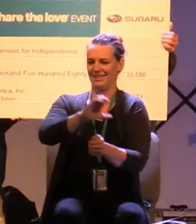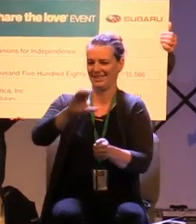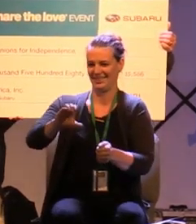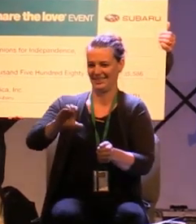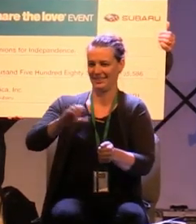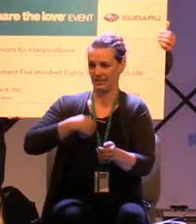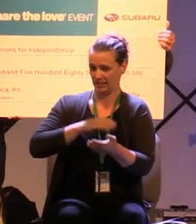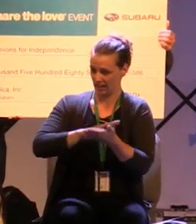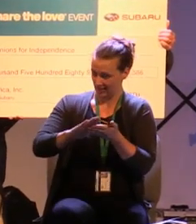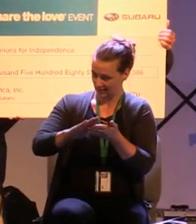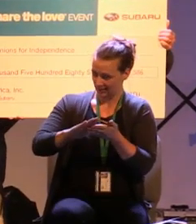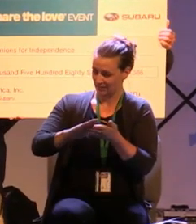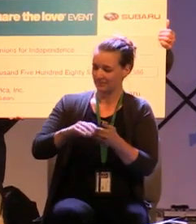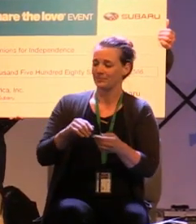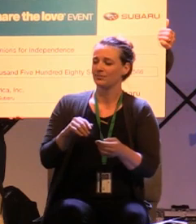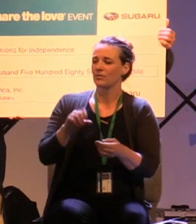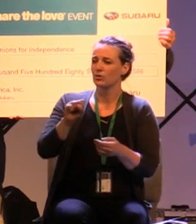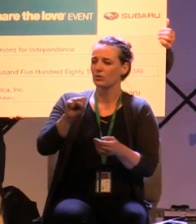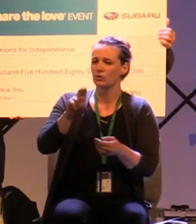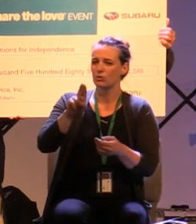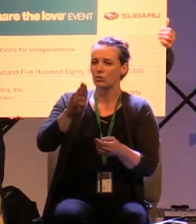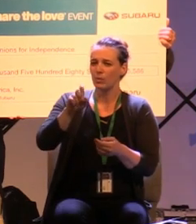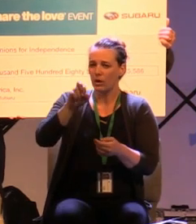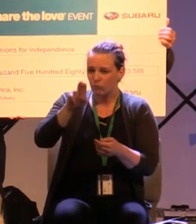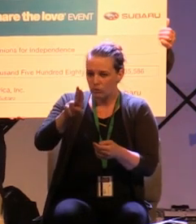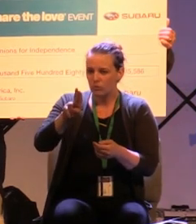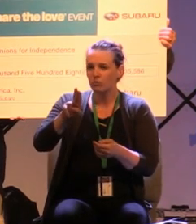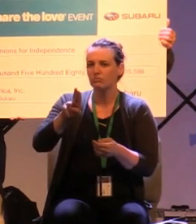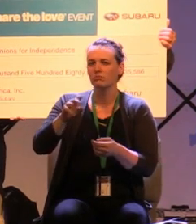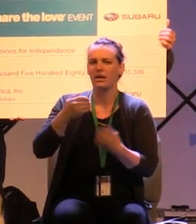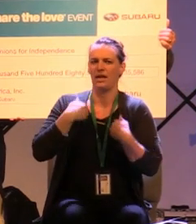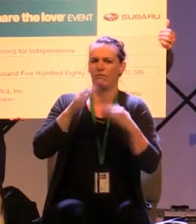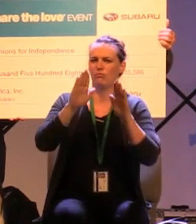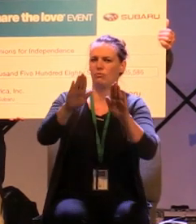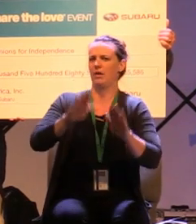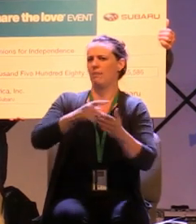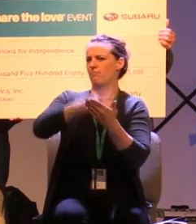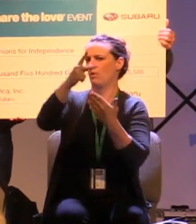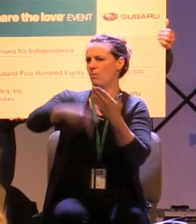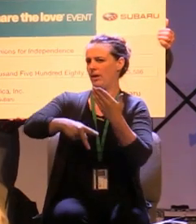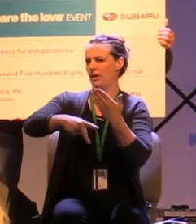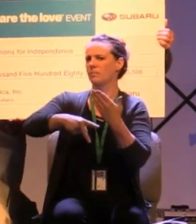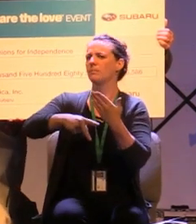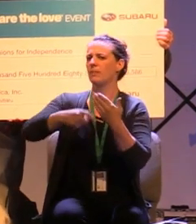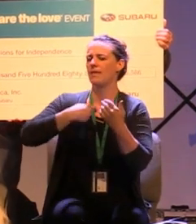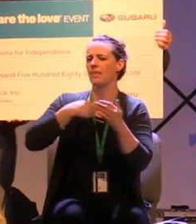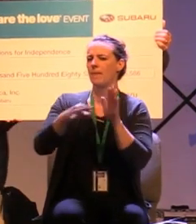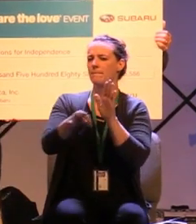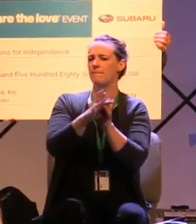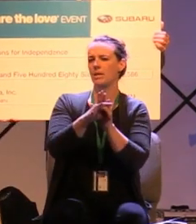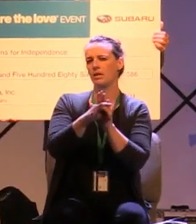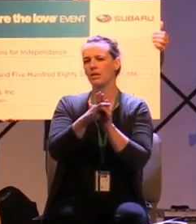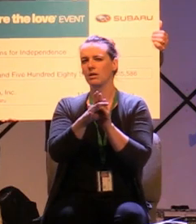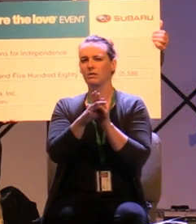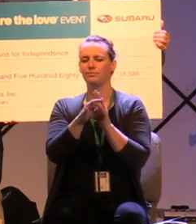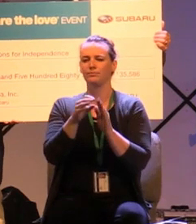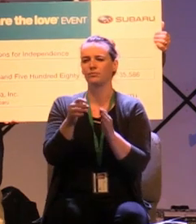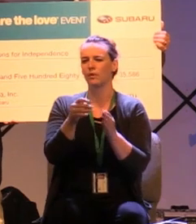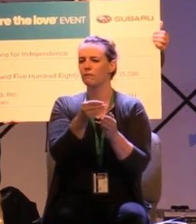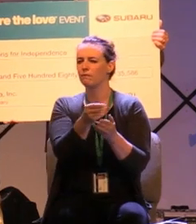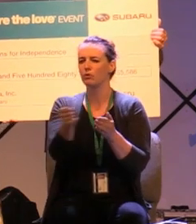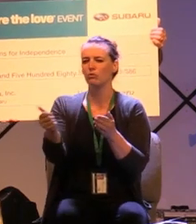Independence. Subaru is, they have a great program called Share the Love, where they pick a few charities, a few national